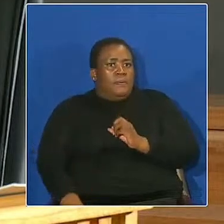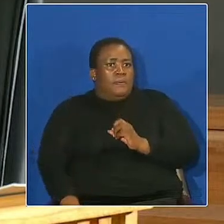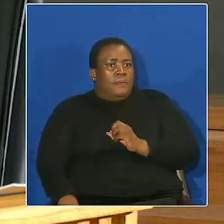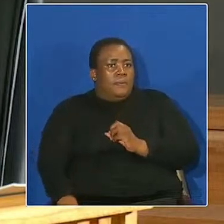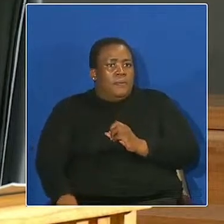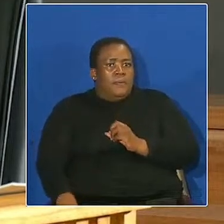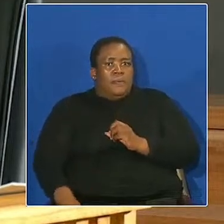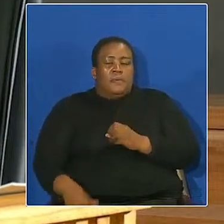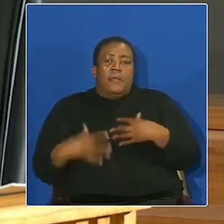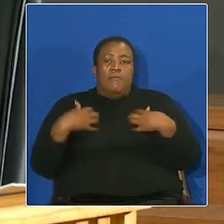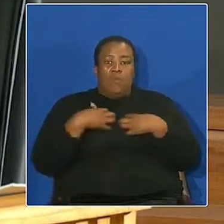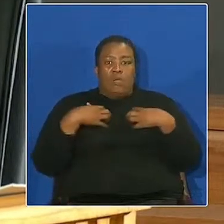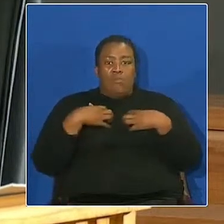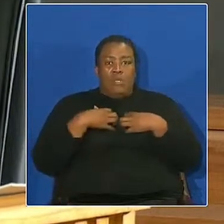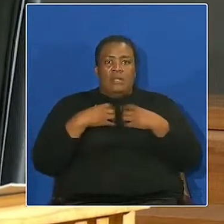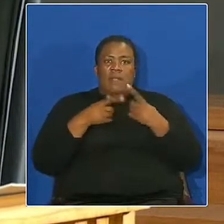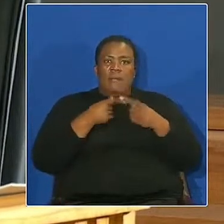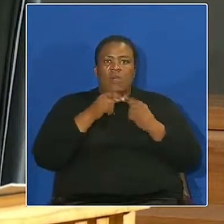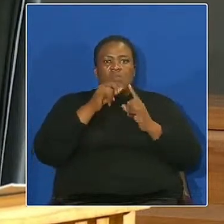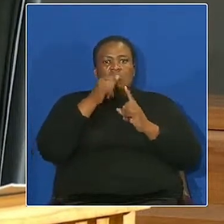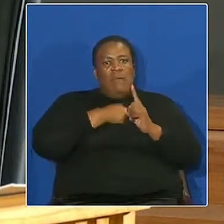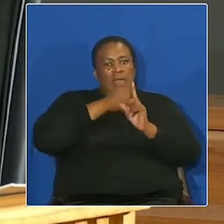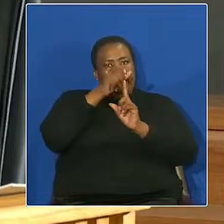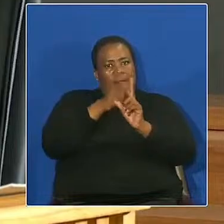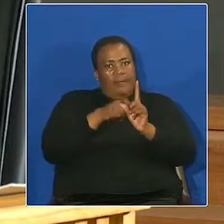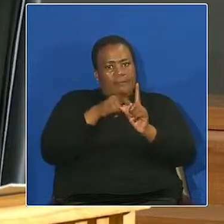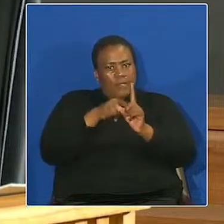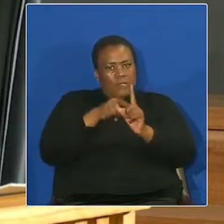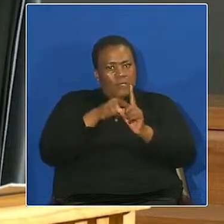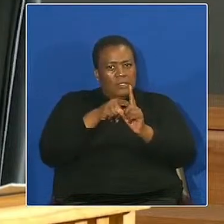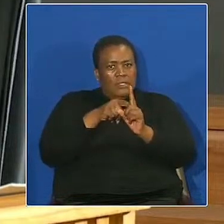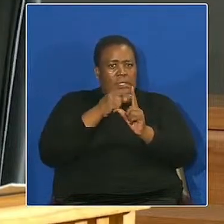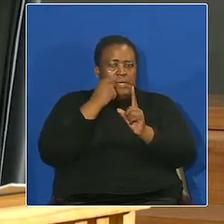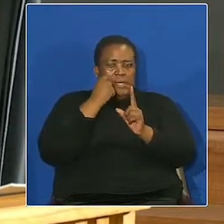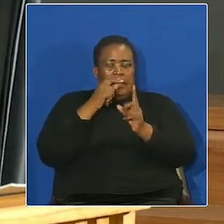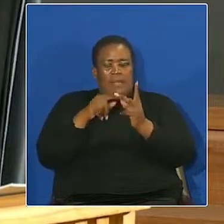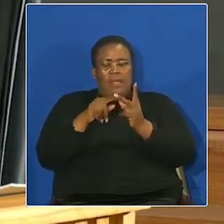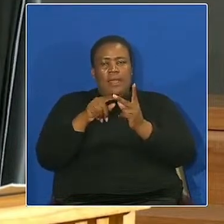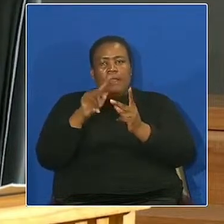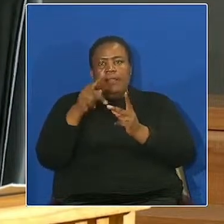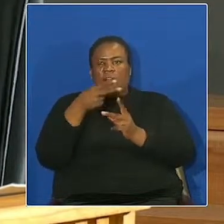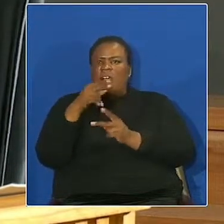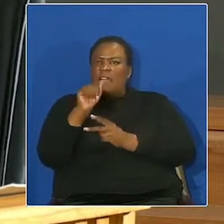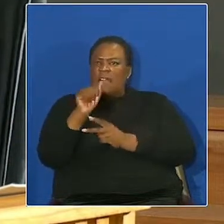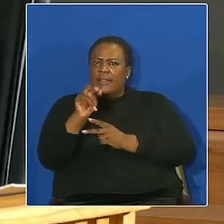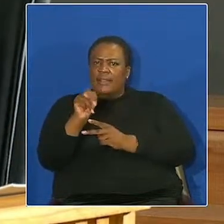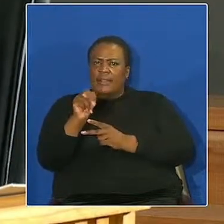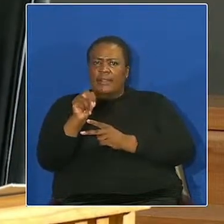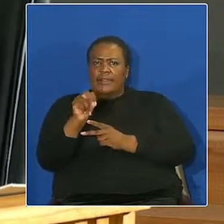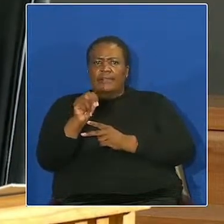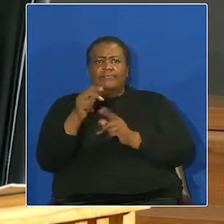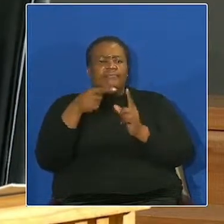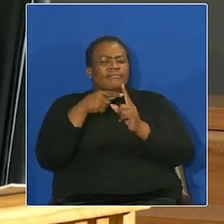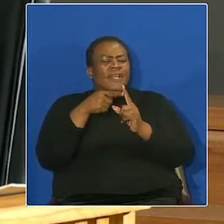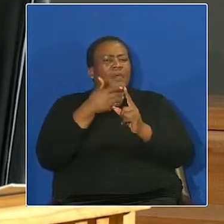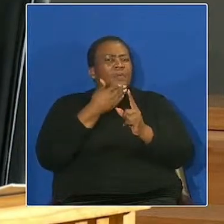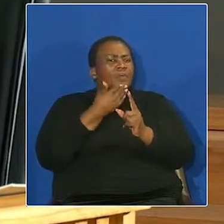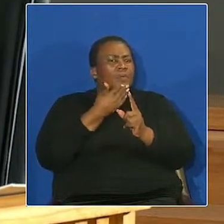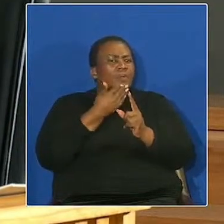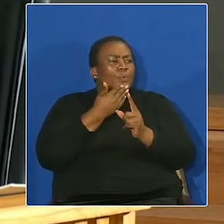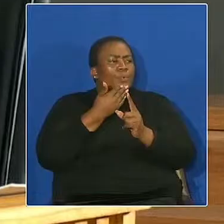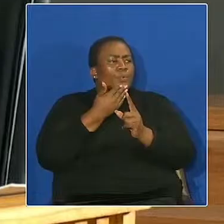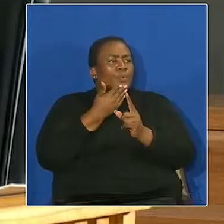I'm worried that my guy and Khan. So can you just explain that part? Who's my guy? And do you